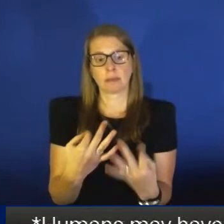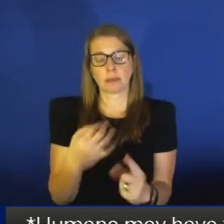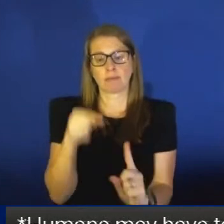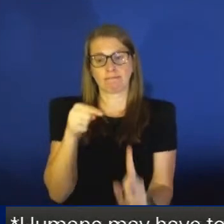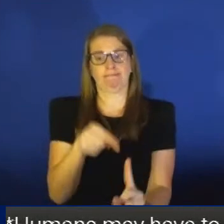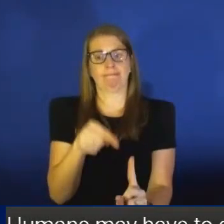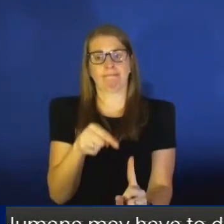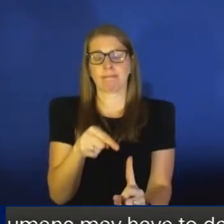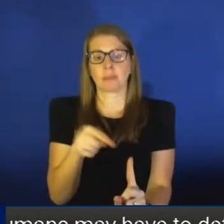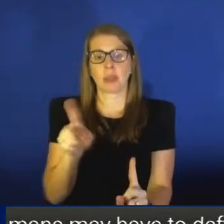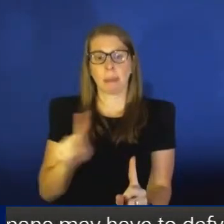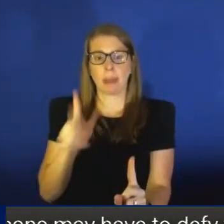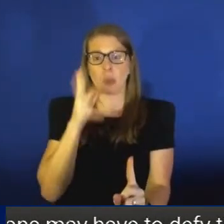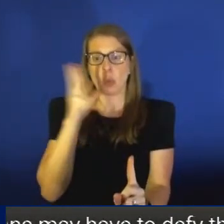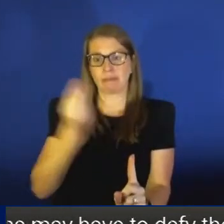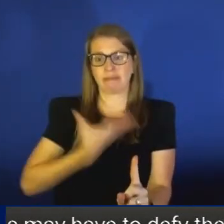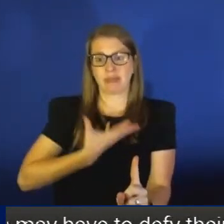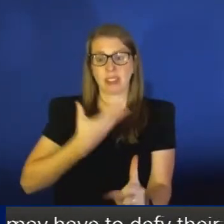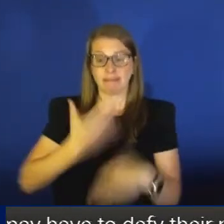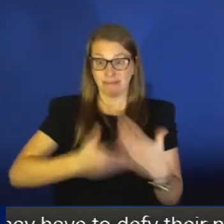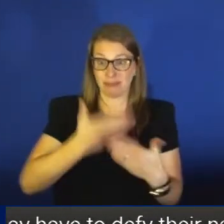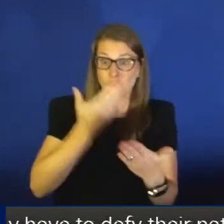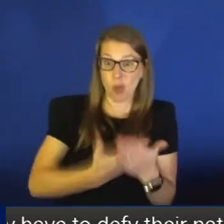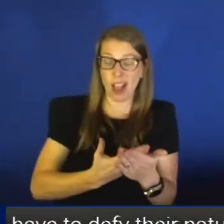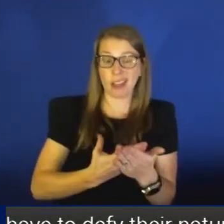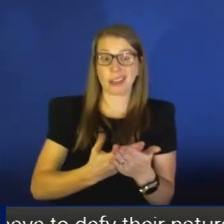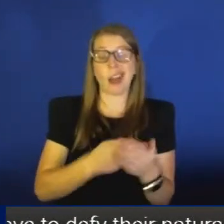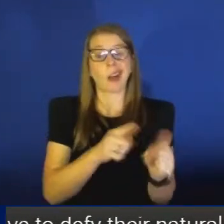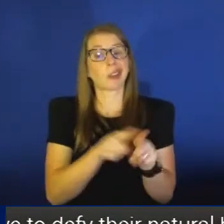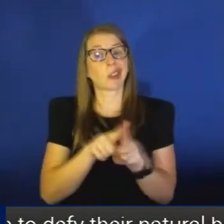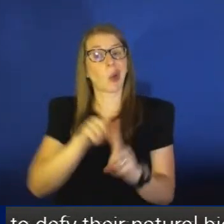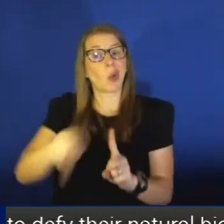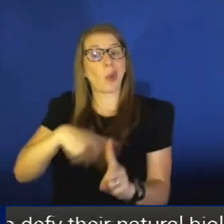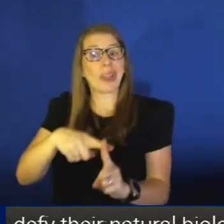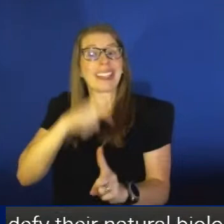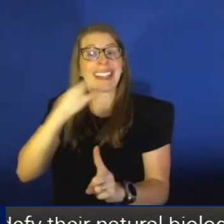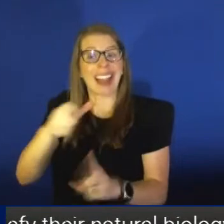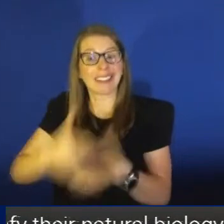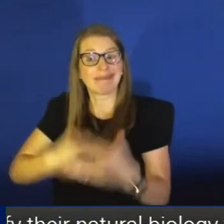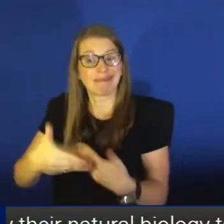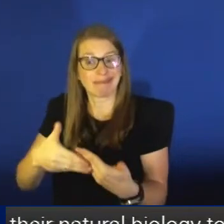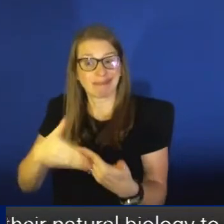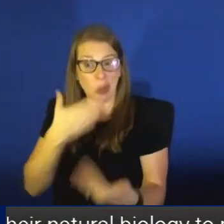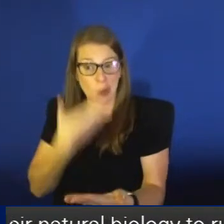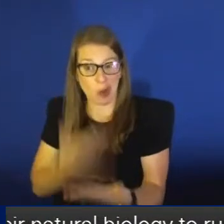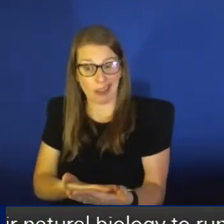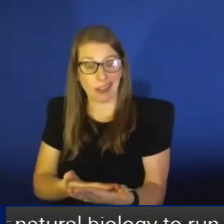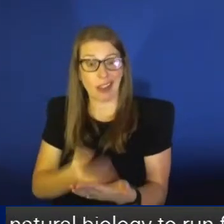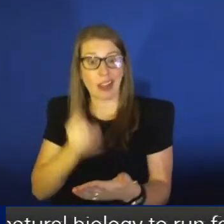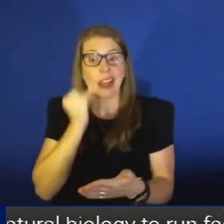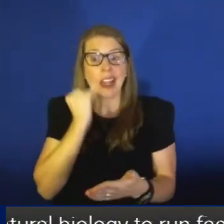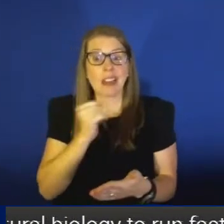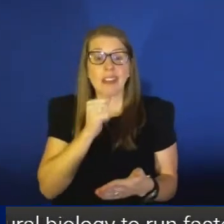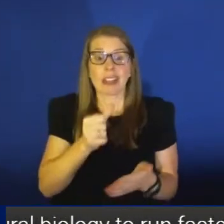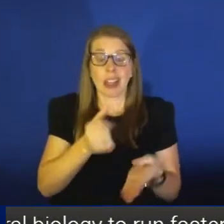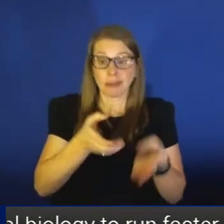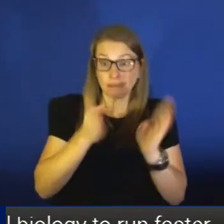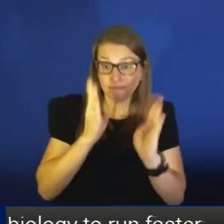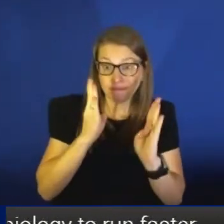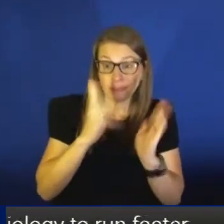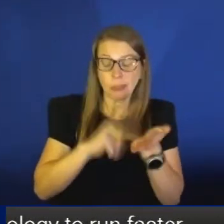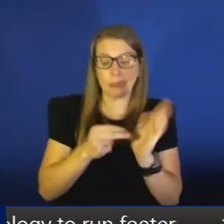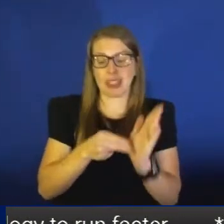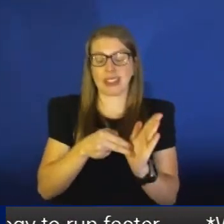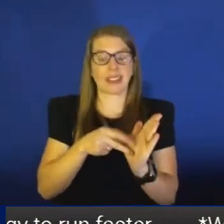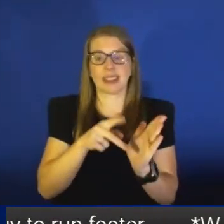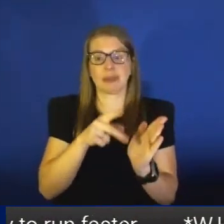are going to tell you when things are going well and when they're not. And if you don't listen, your patients aren't going to get very good care. And so I think it's